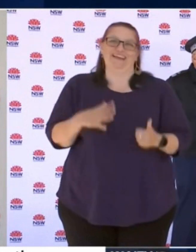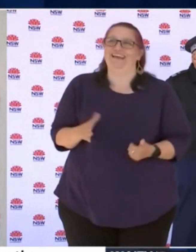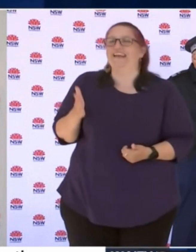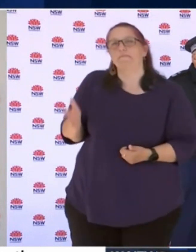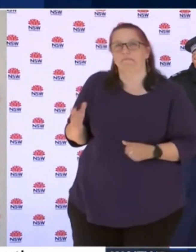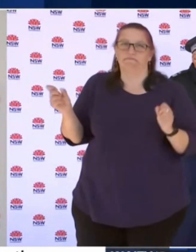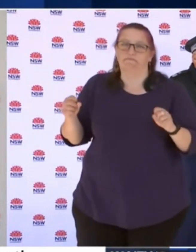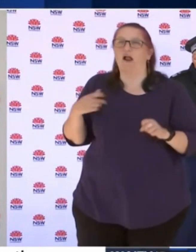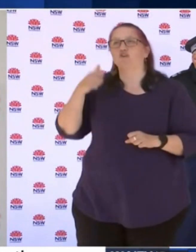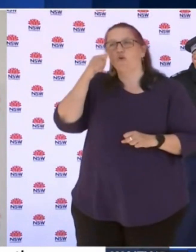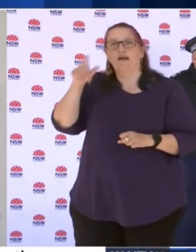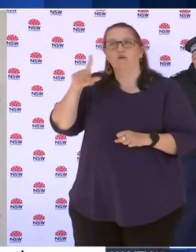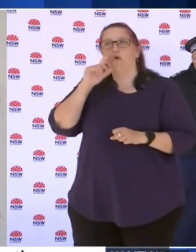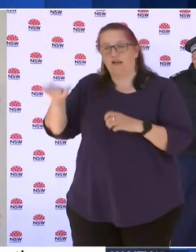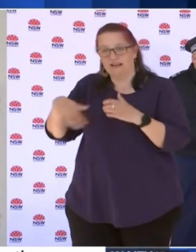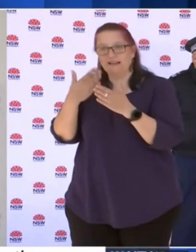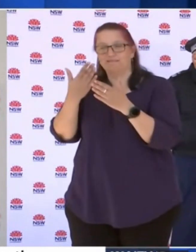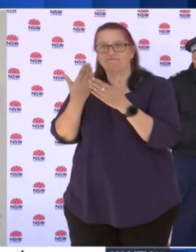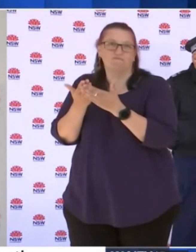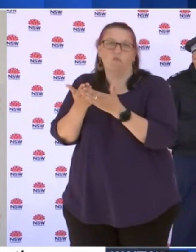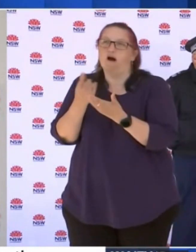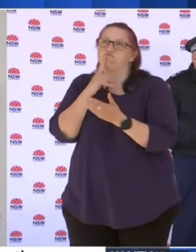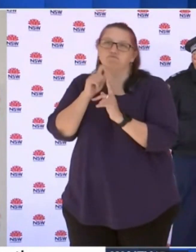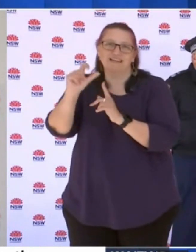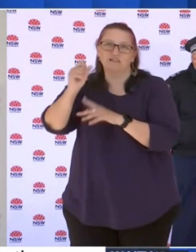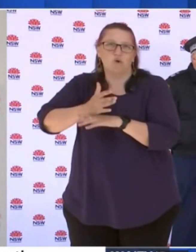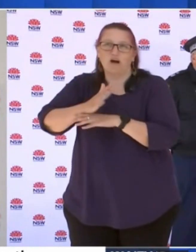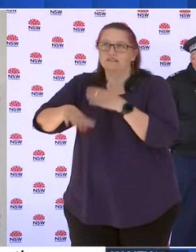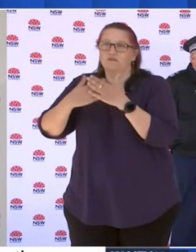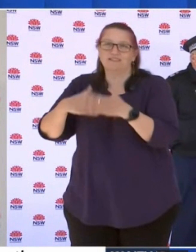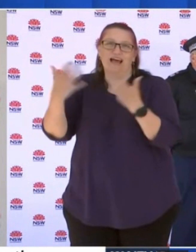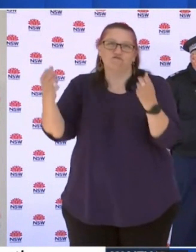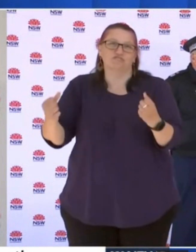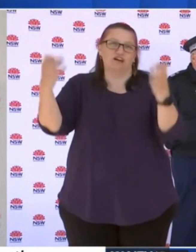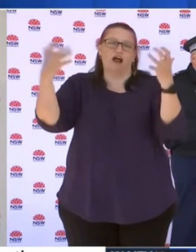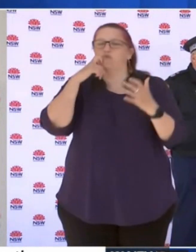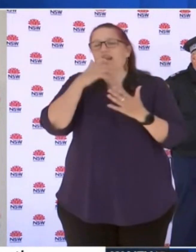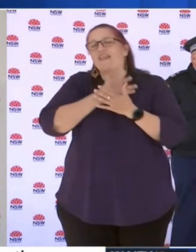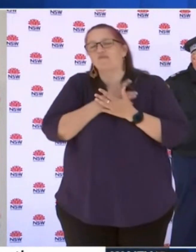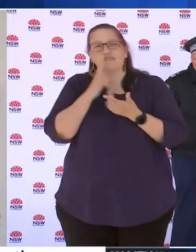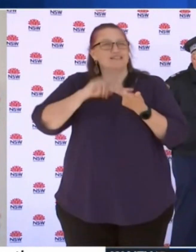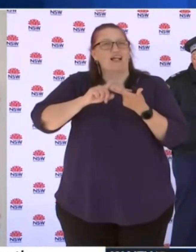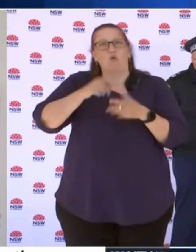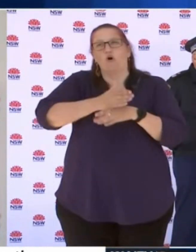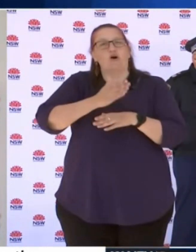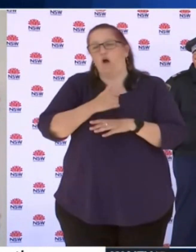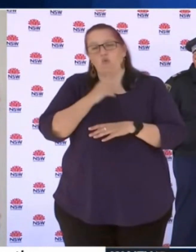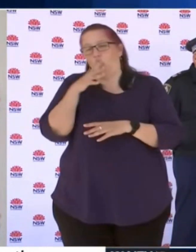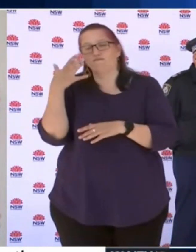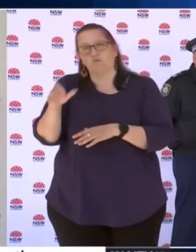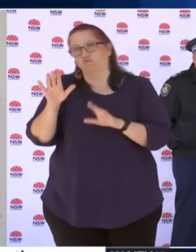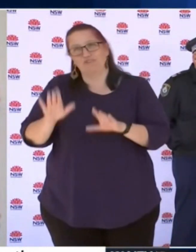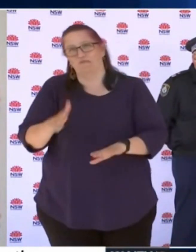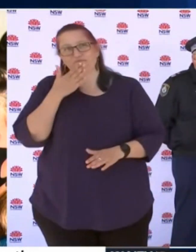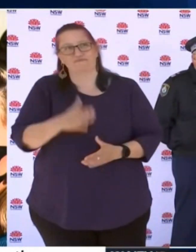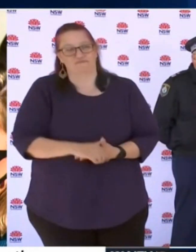give the job 100% till the day he retires. And of course, I would have loved to have seen him continue, but understand and appreciate his decision. Dr.